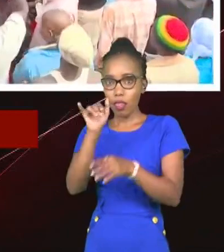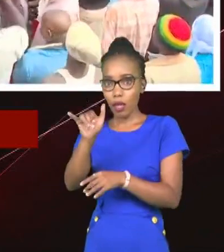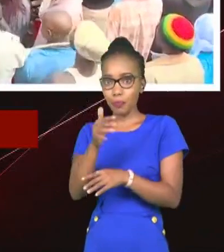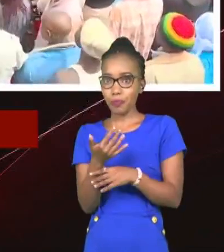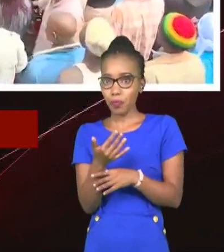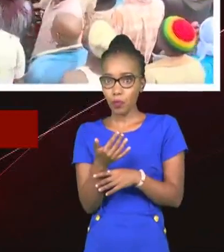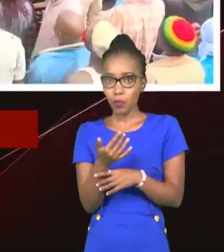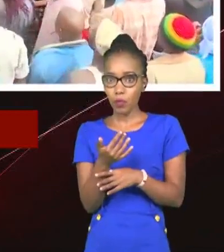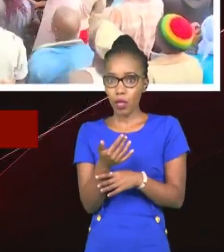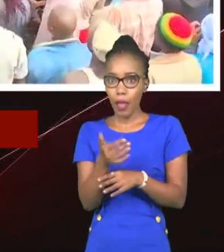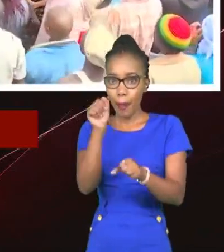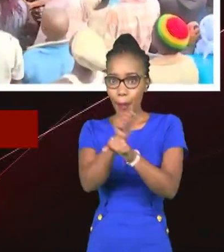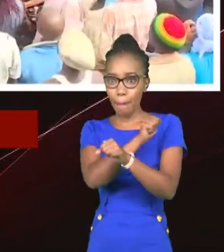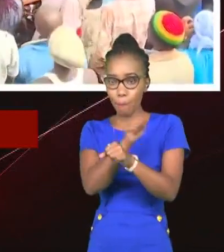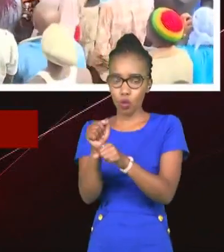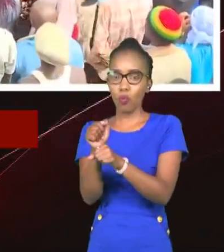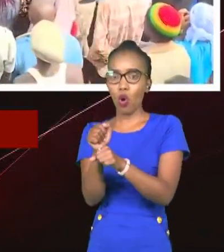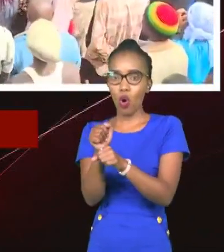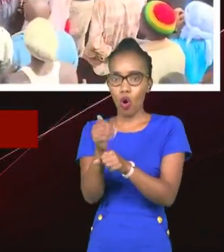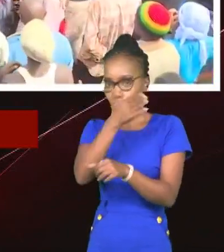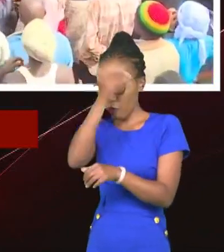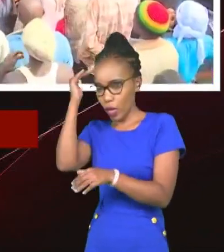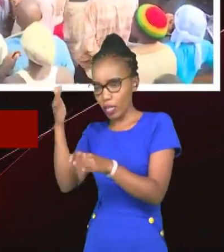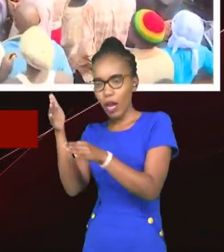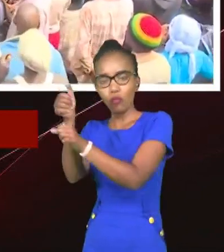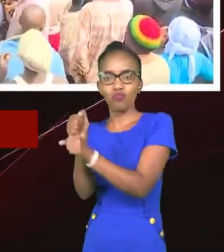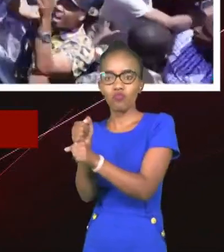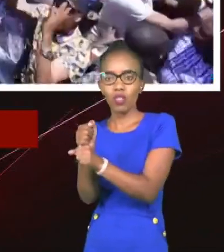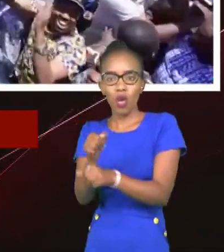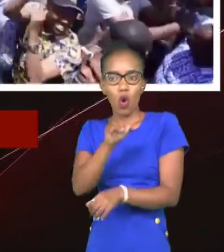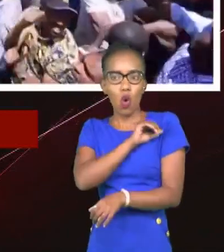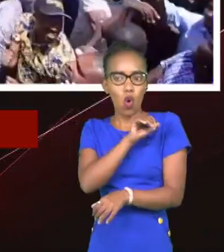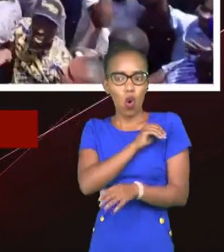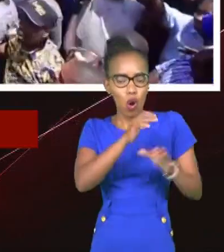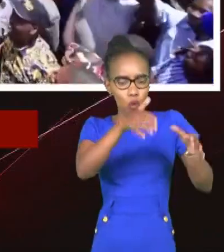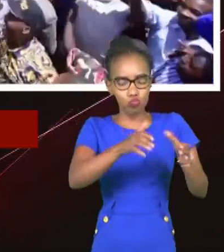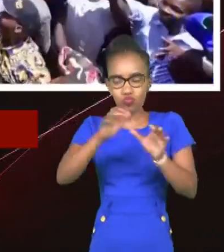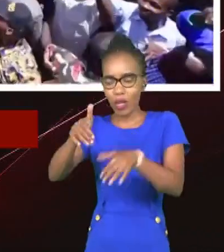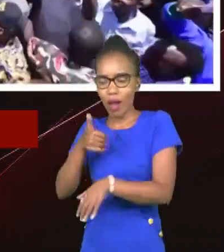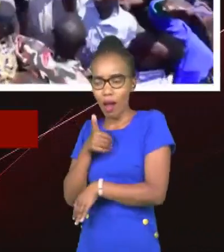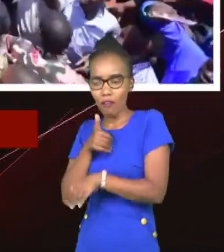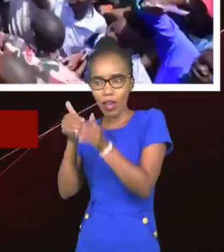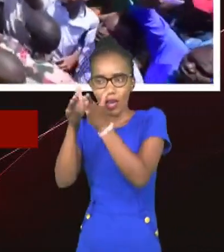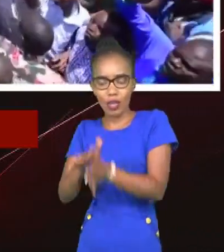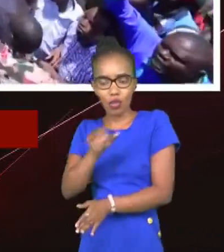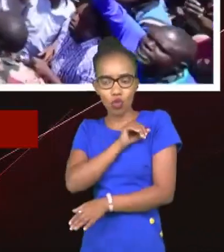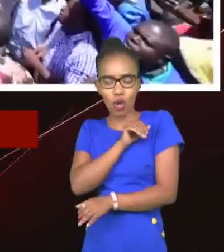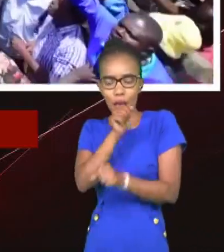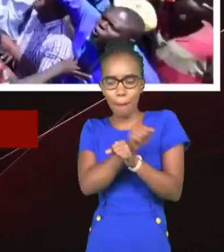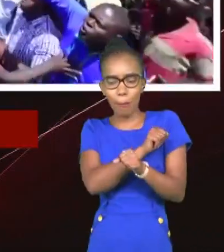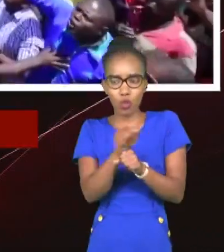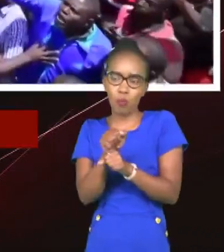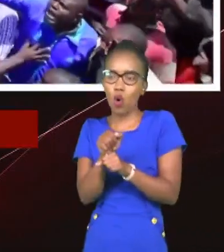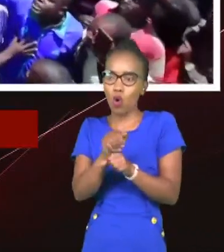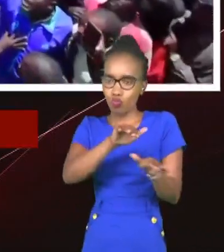from alliance in this country. Every community has its own kingpin. And we cannot run away from that. Do you really like want